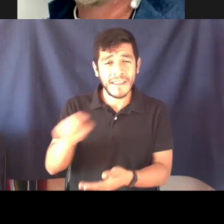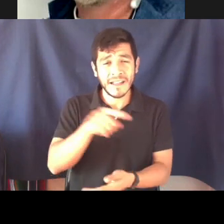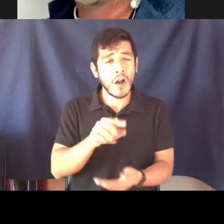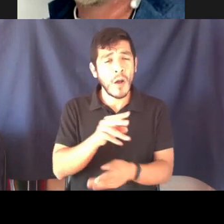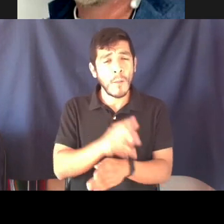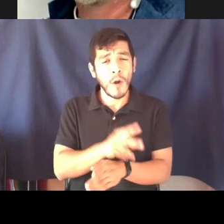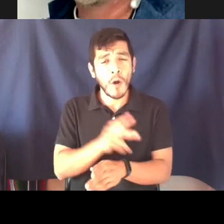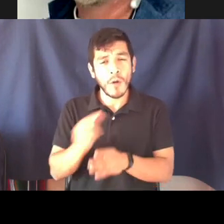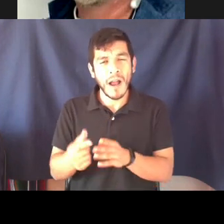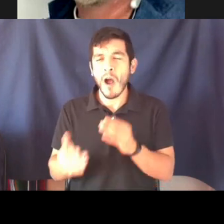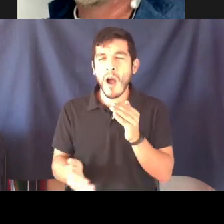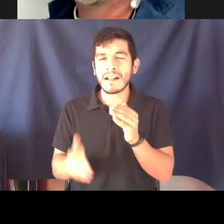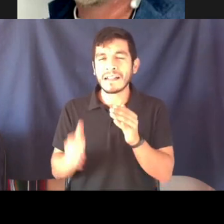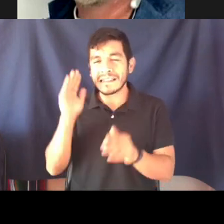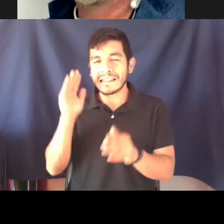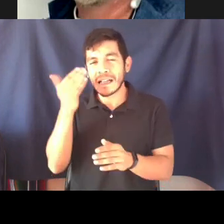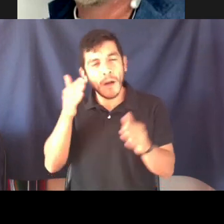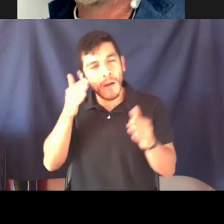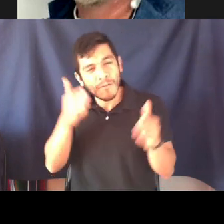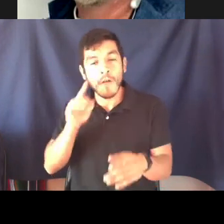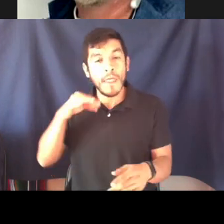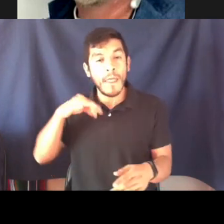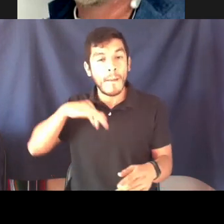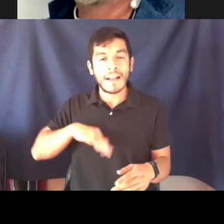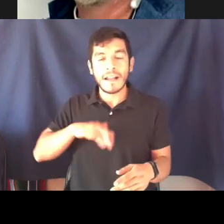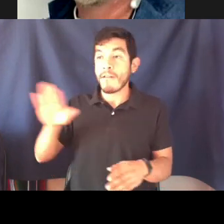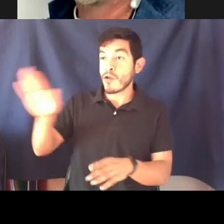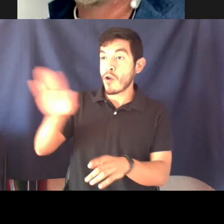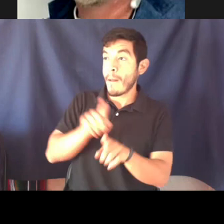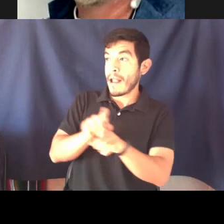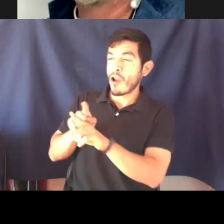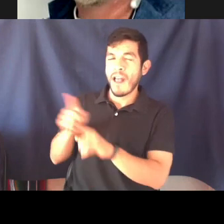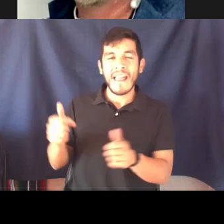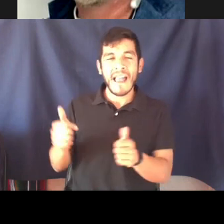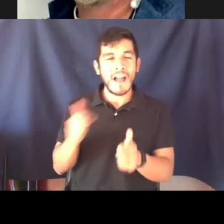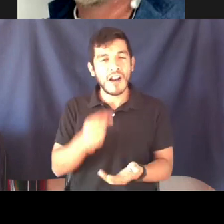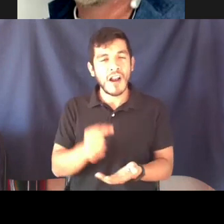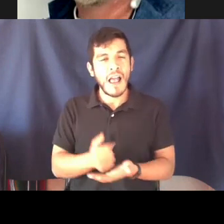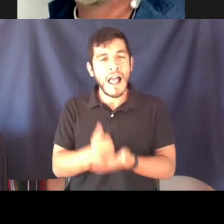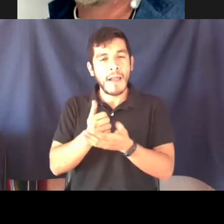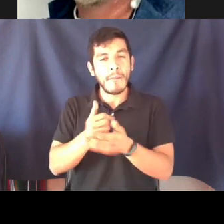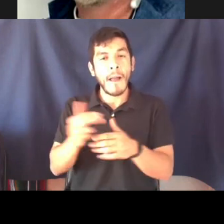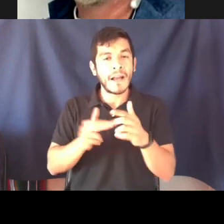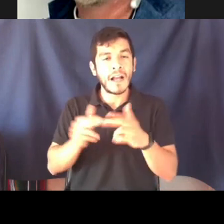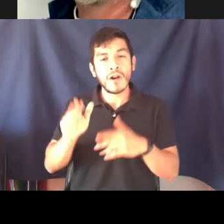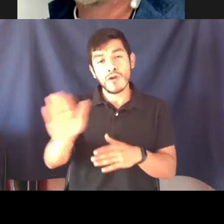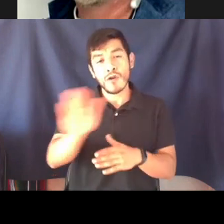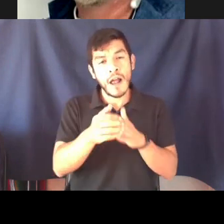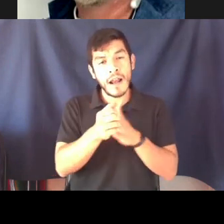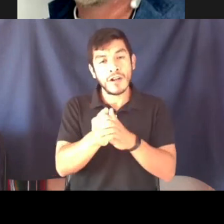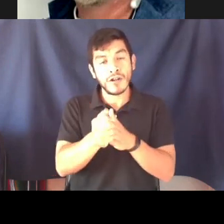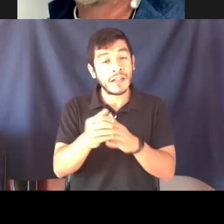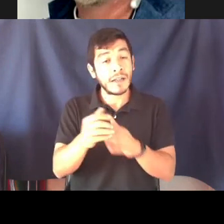of the peer mentors and that they were helping build their leadership skills, their identity, things like that. There were